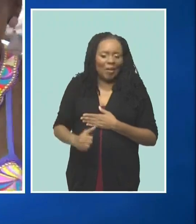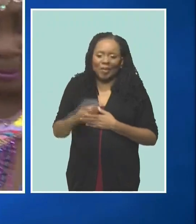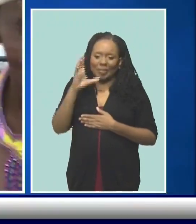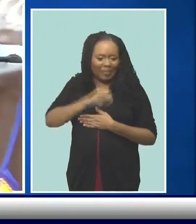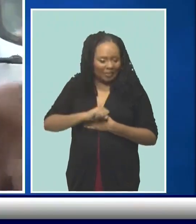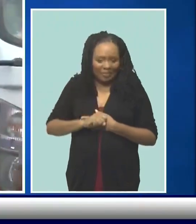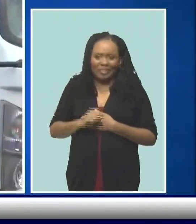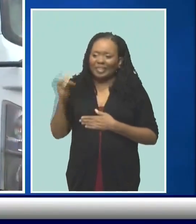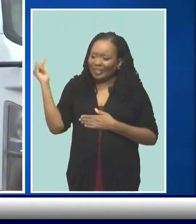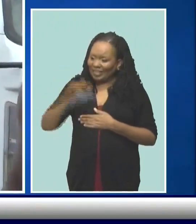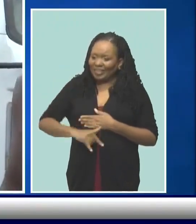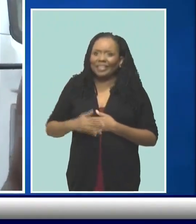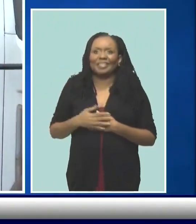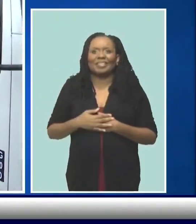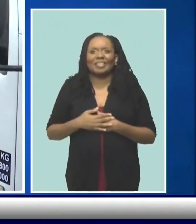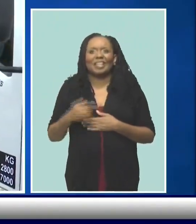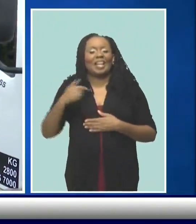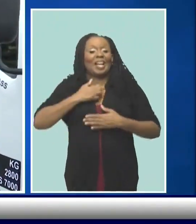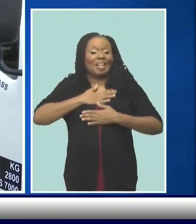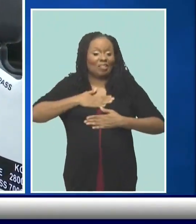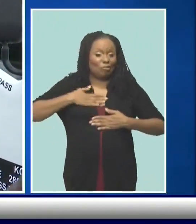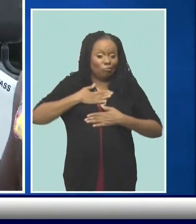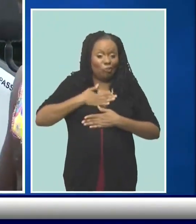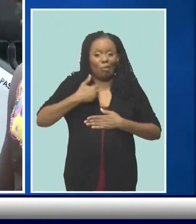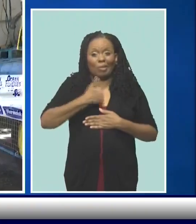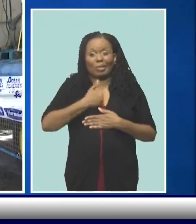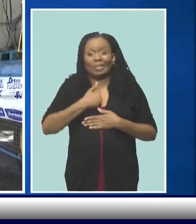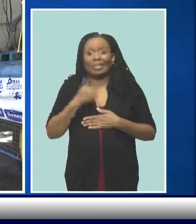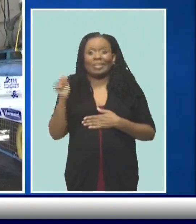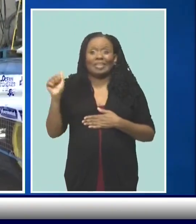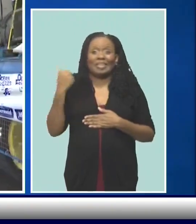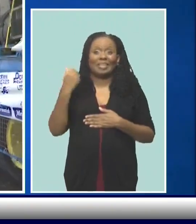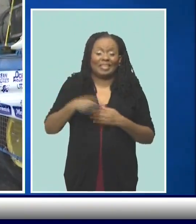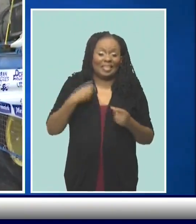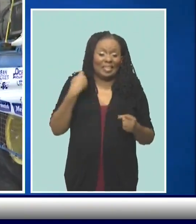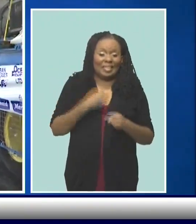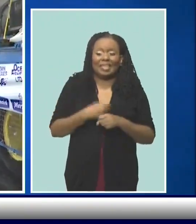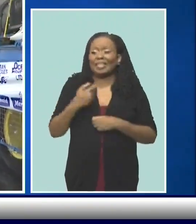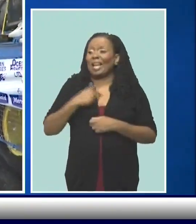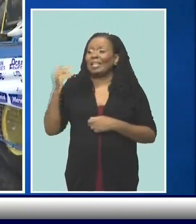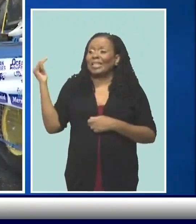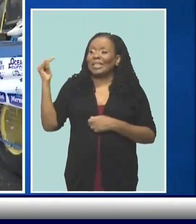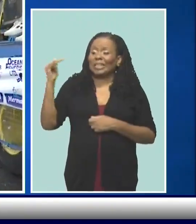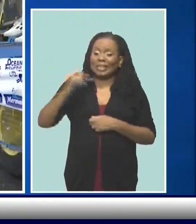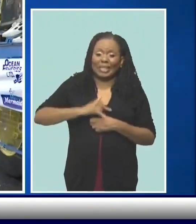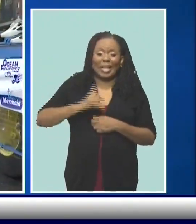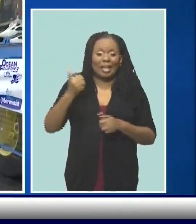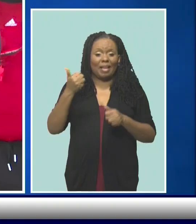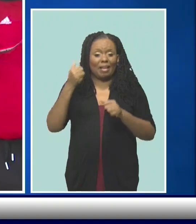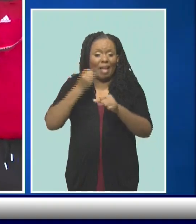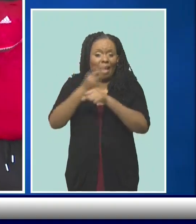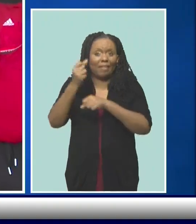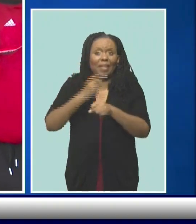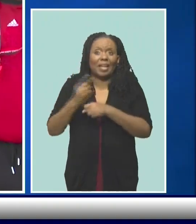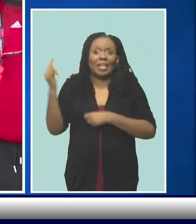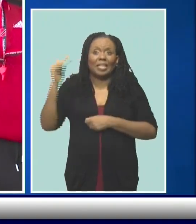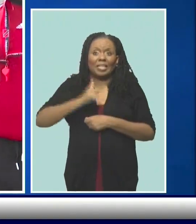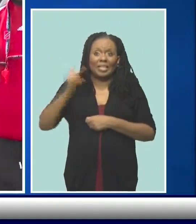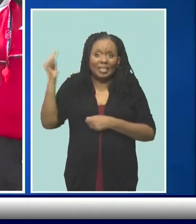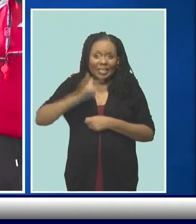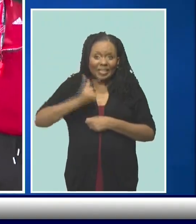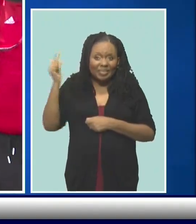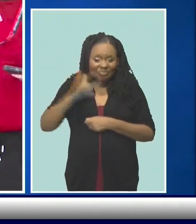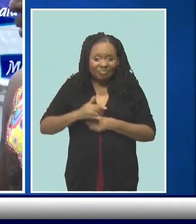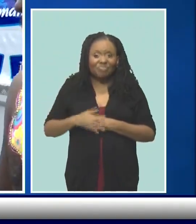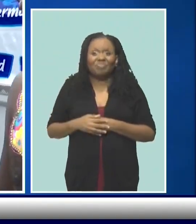myself, and this is 10 years of me coming back and enjoying the festival. I was here for the 40th and I had to